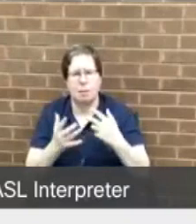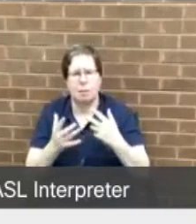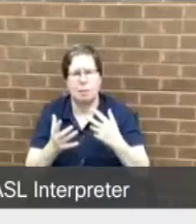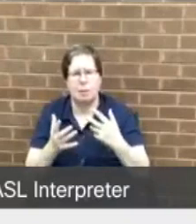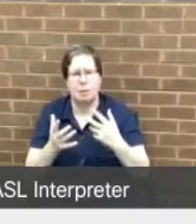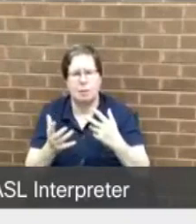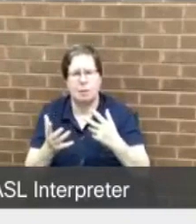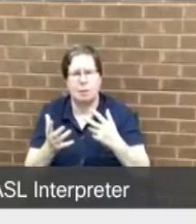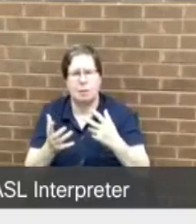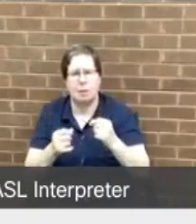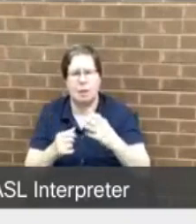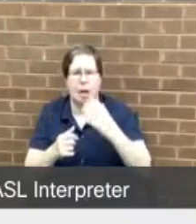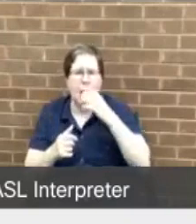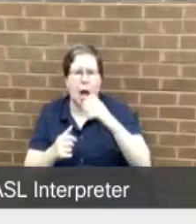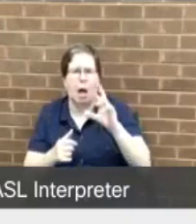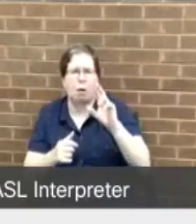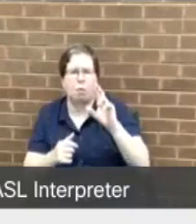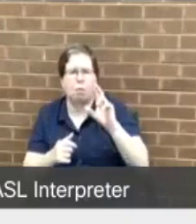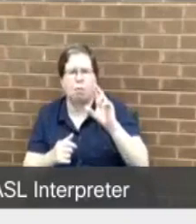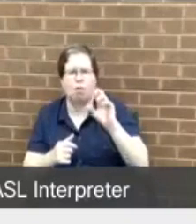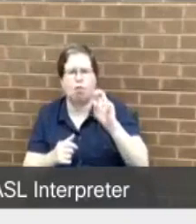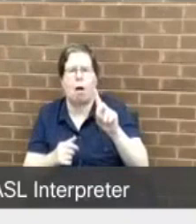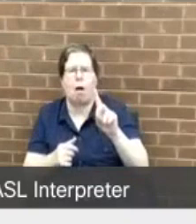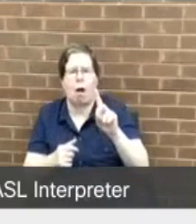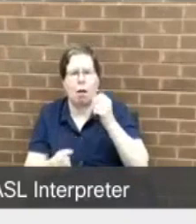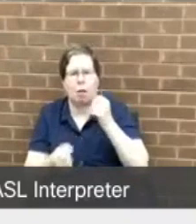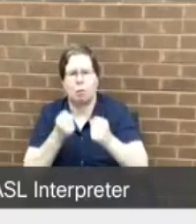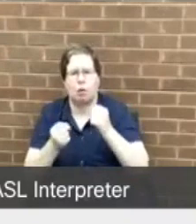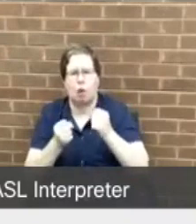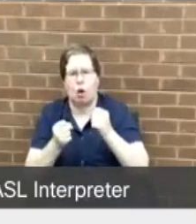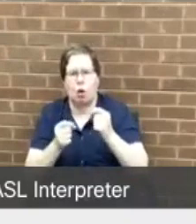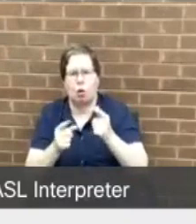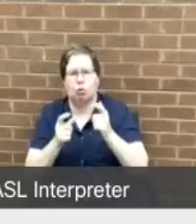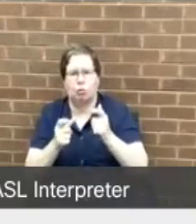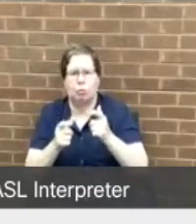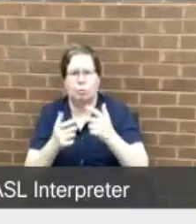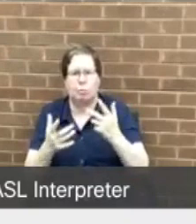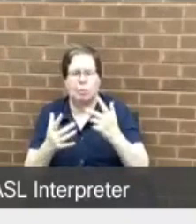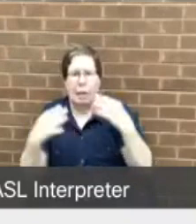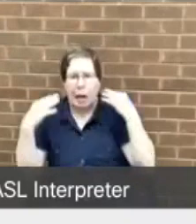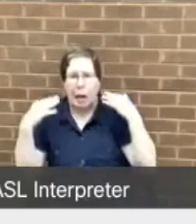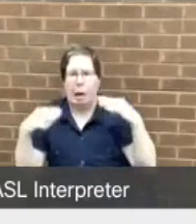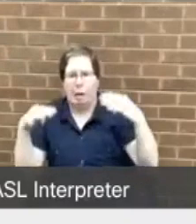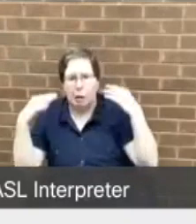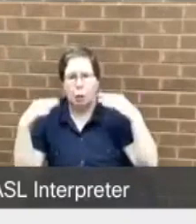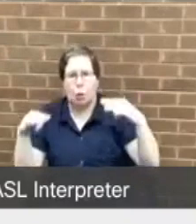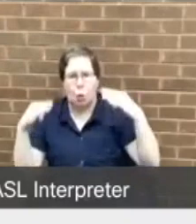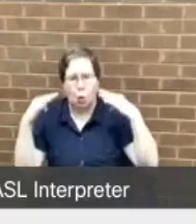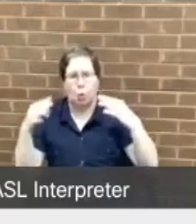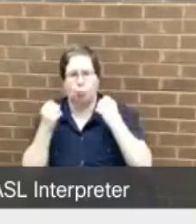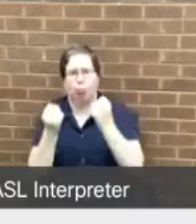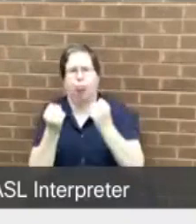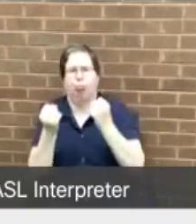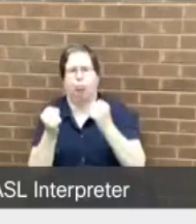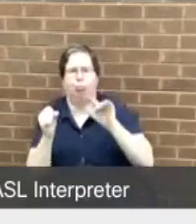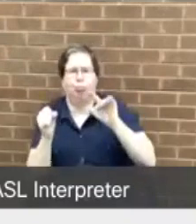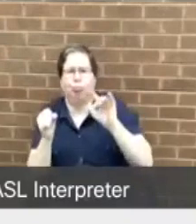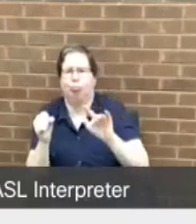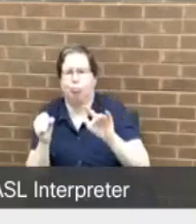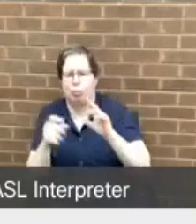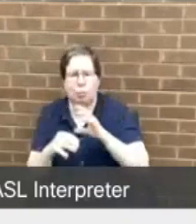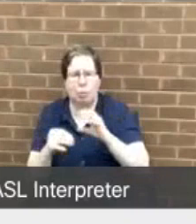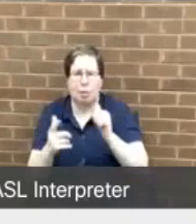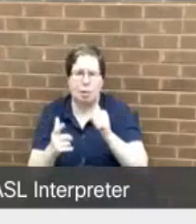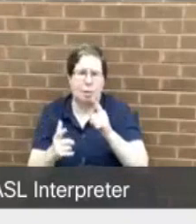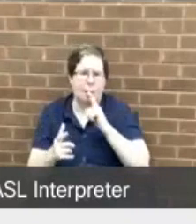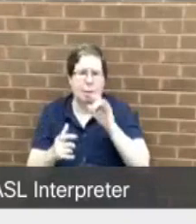basically hot rod vehicles making very loud noises as they drive by. And whether or not that